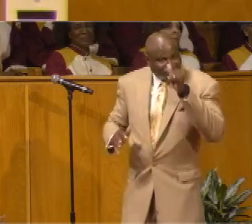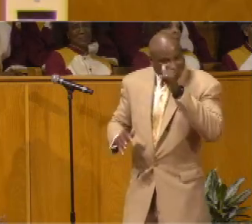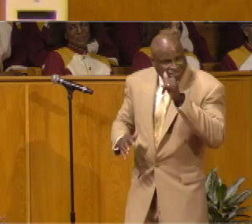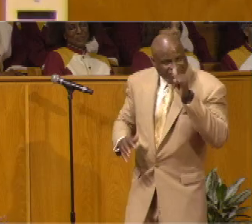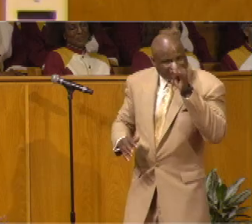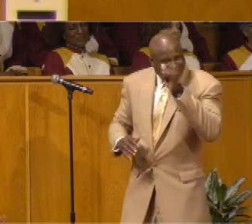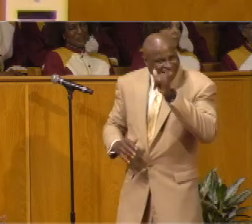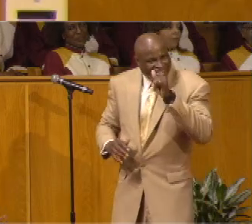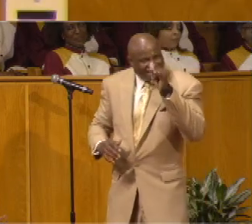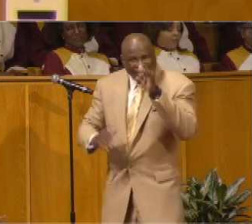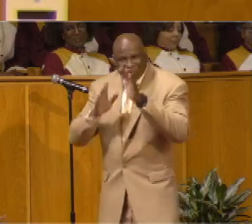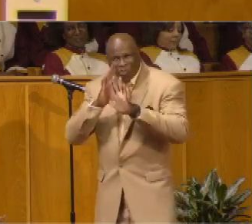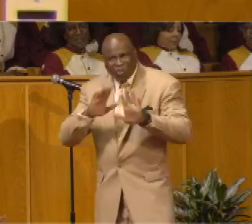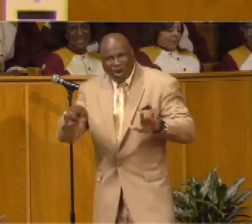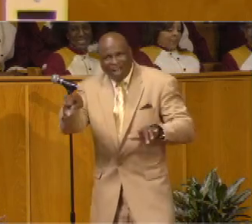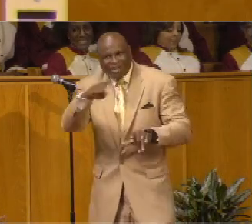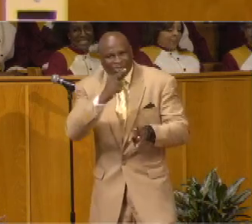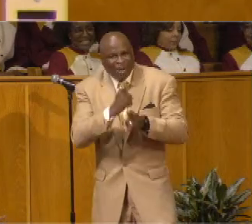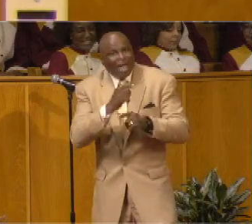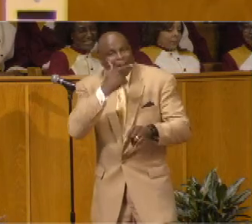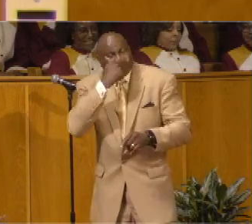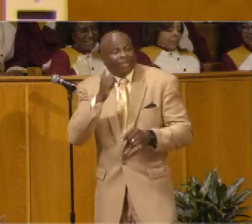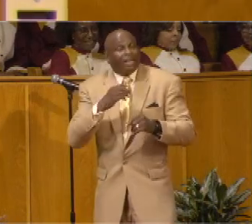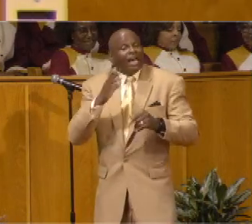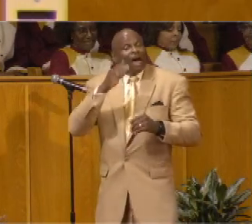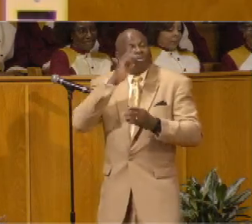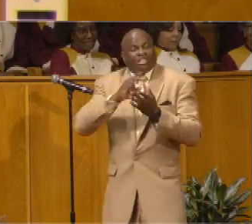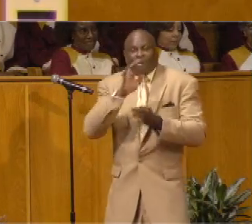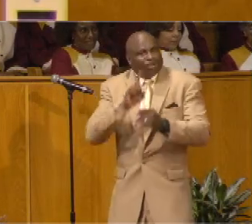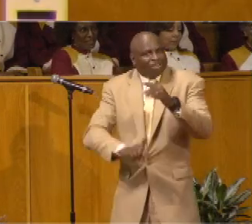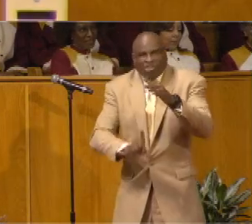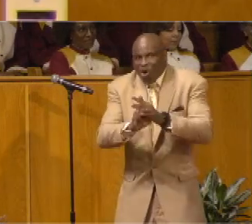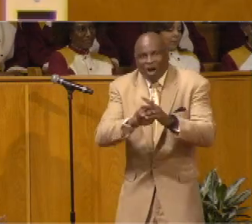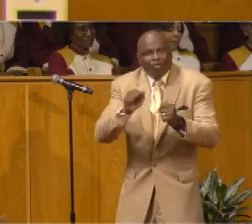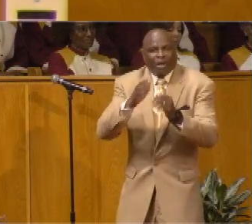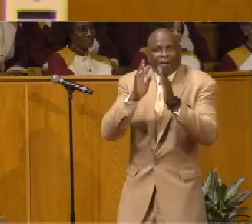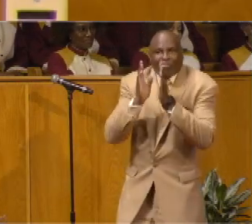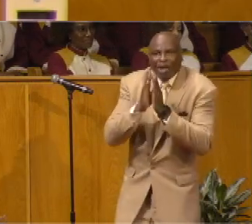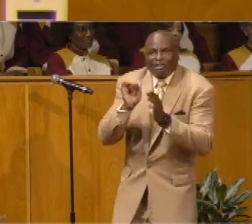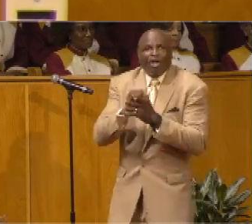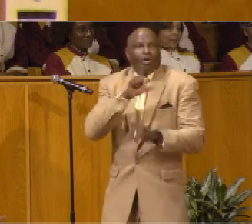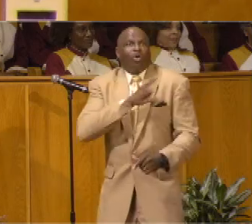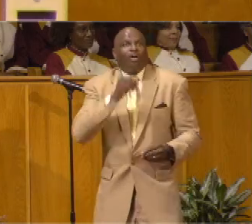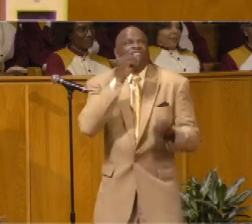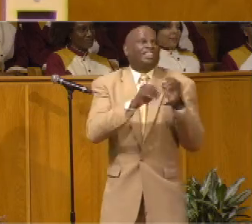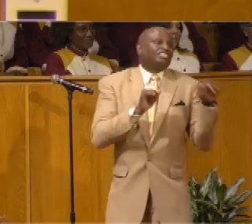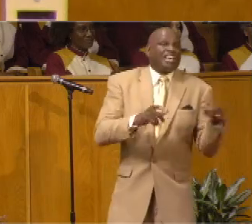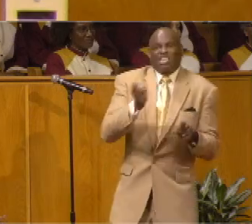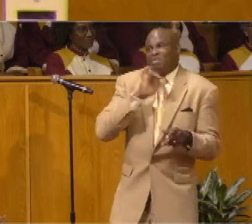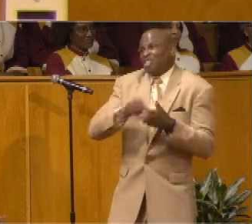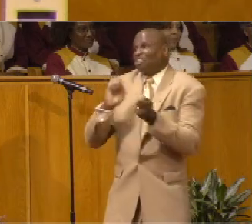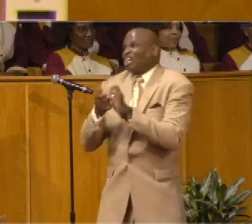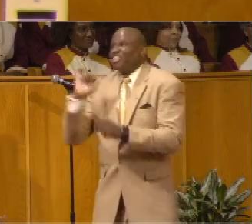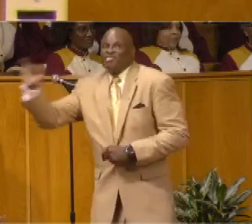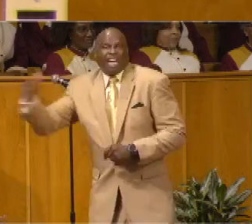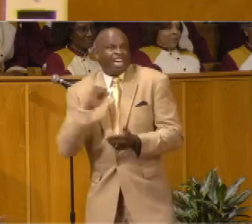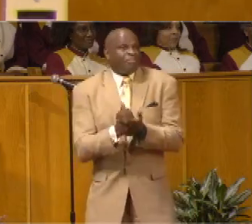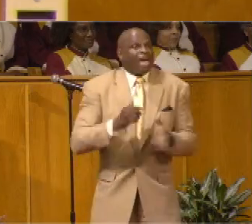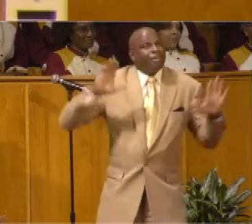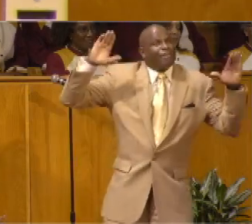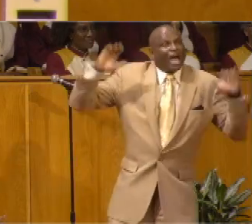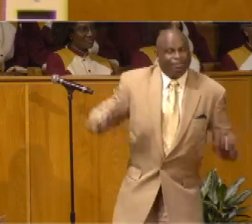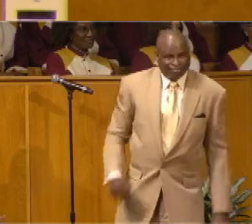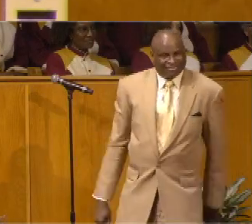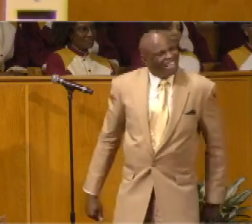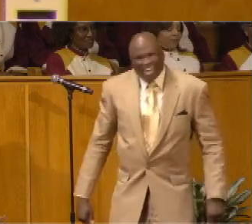Ooh, about to get quiet. Because the intercession doesn't come with a prayer that goes, Lord, fix this, give me that, change that, amen, and I'm on my